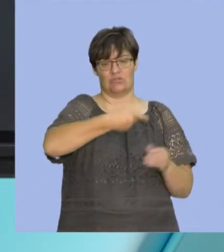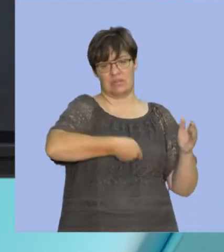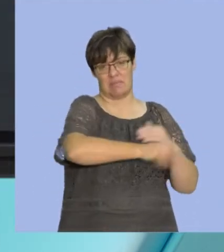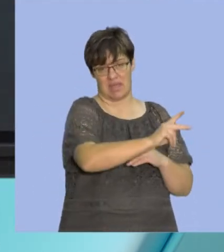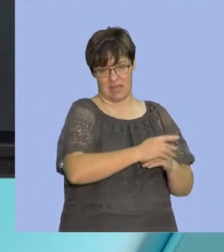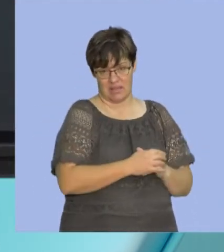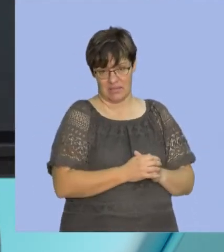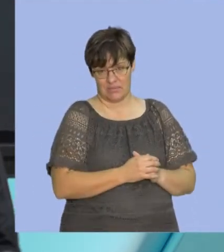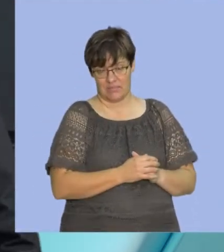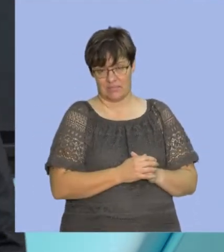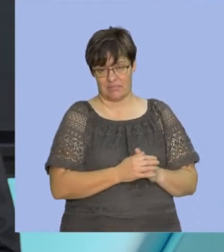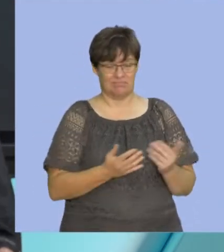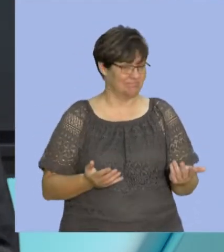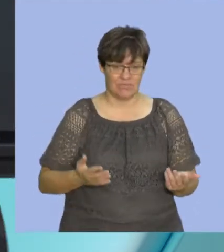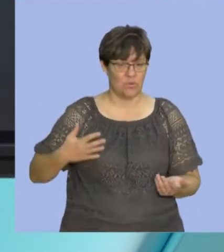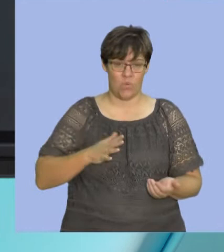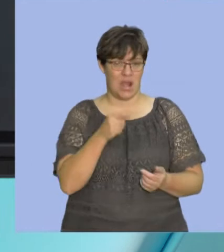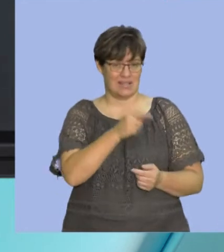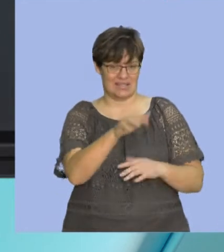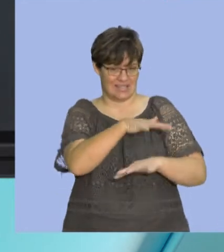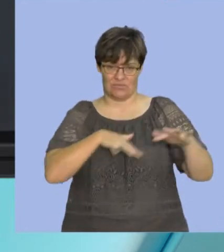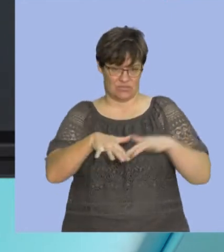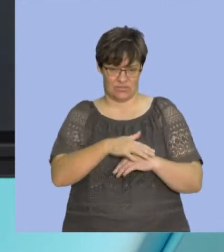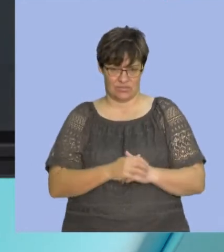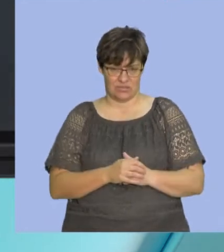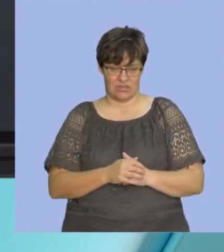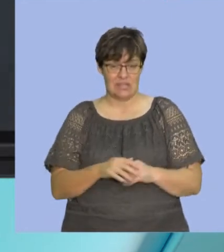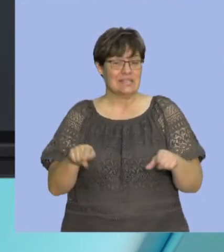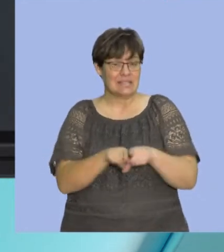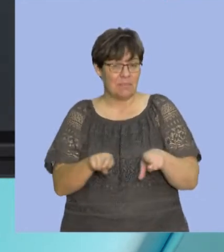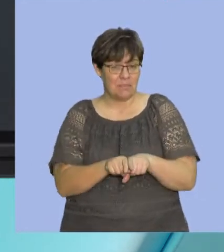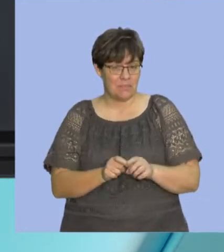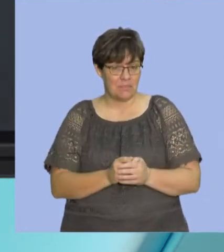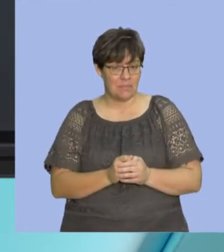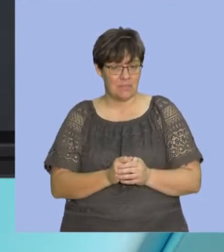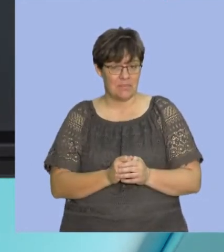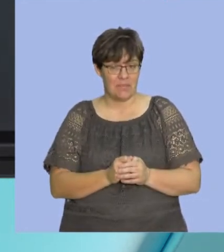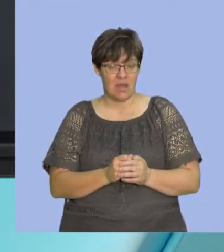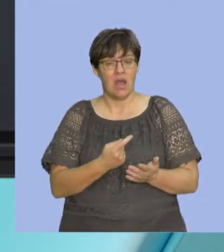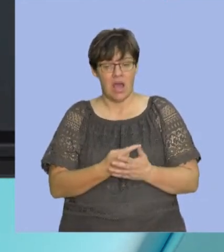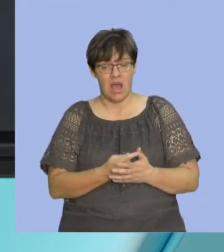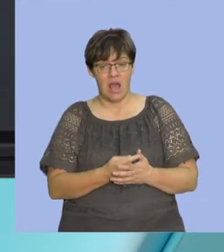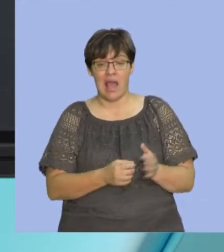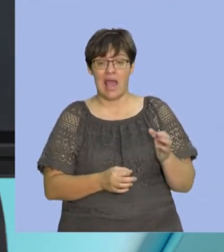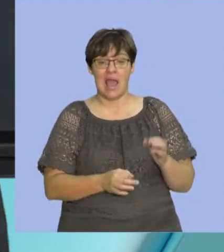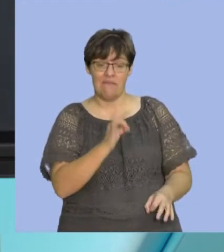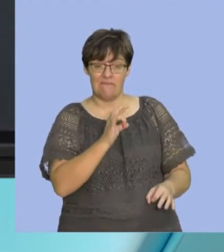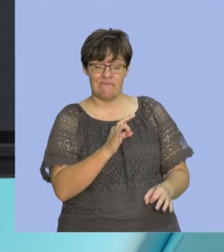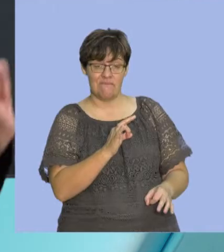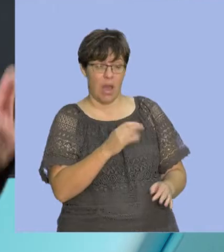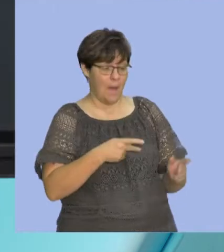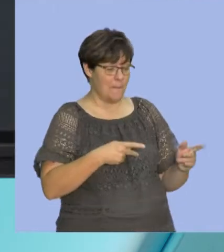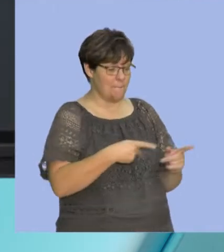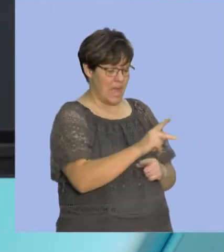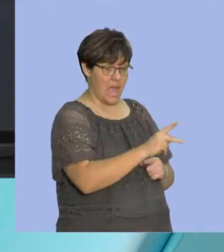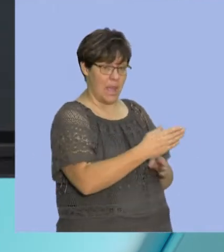on that account. Obviously we don't want that situation. Also, what incentives are being offered by our creditors?